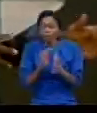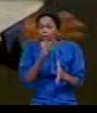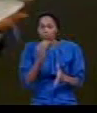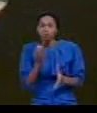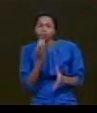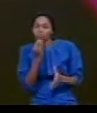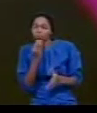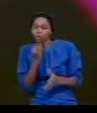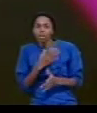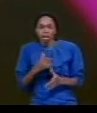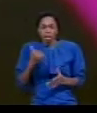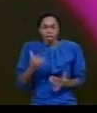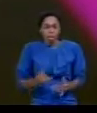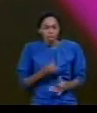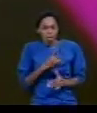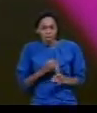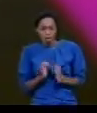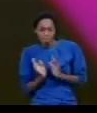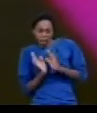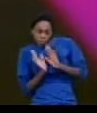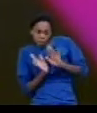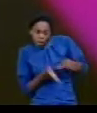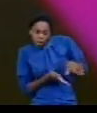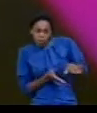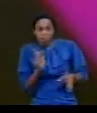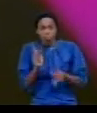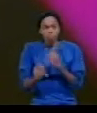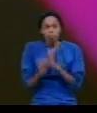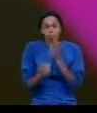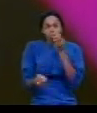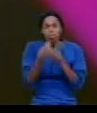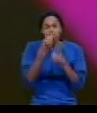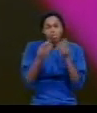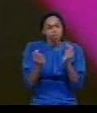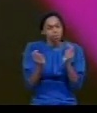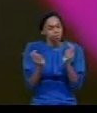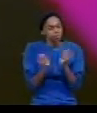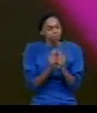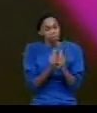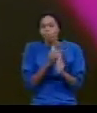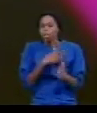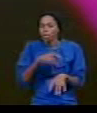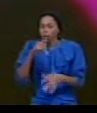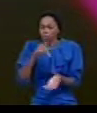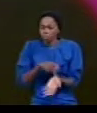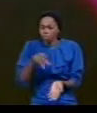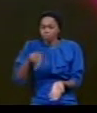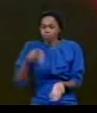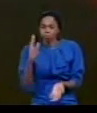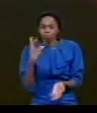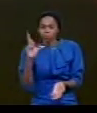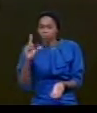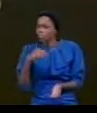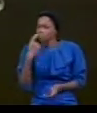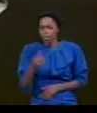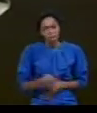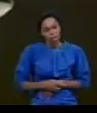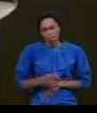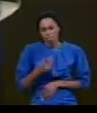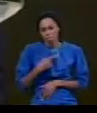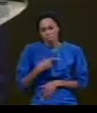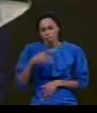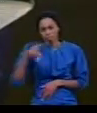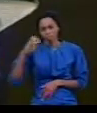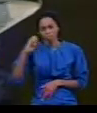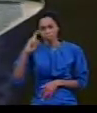those people he was eating with. And then Paul the apostle said, Peter, if while we seek